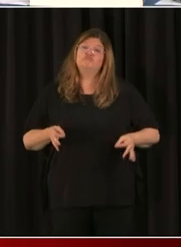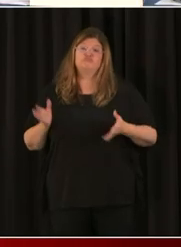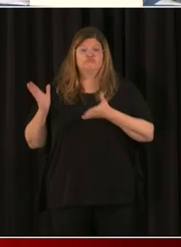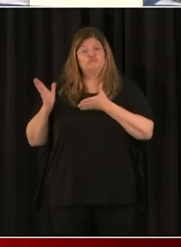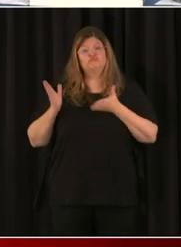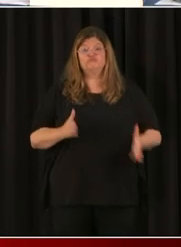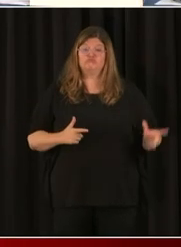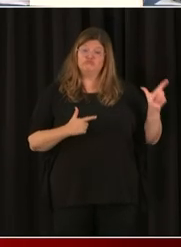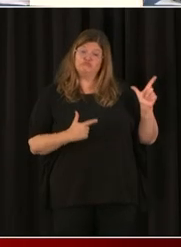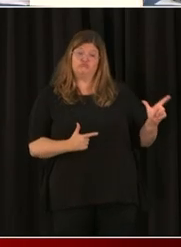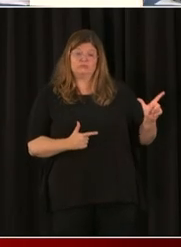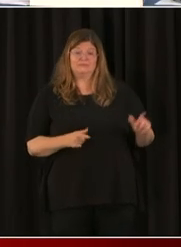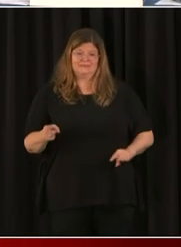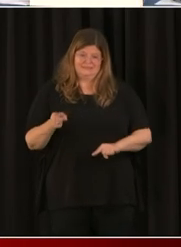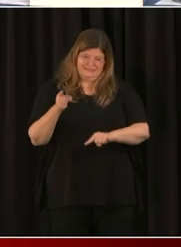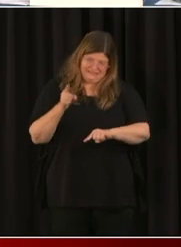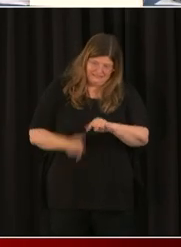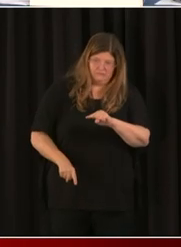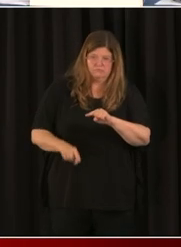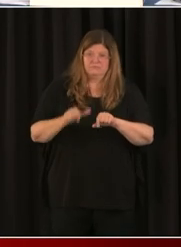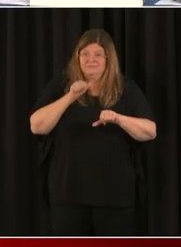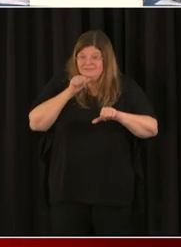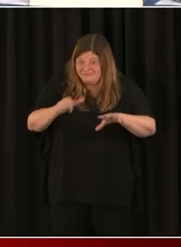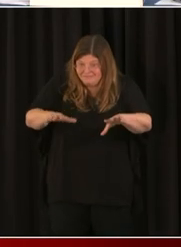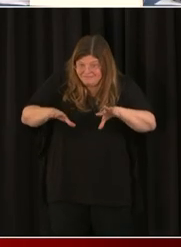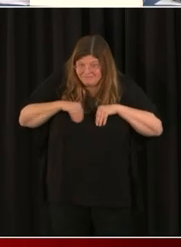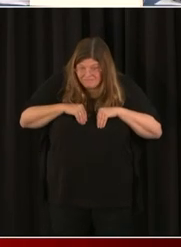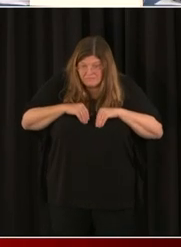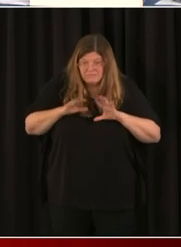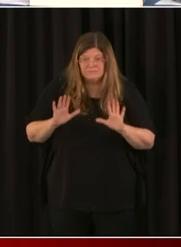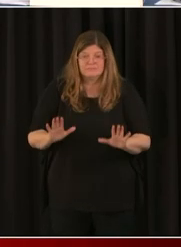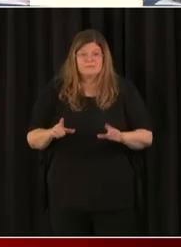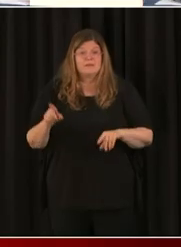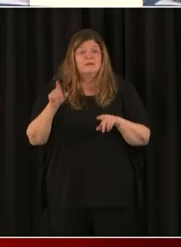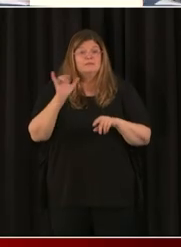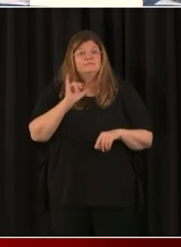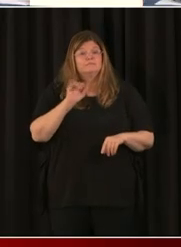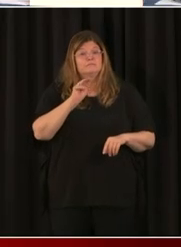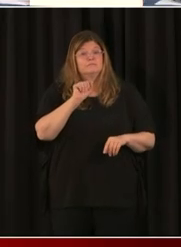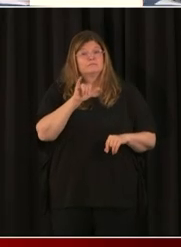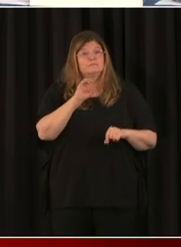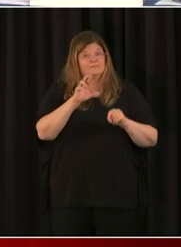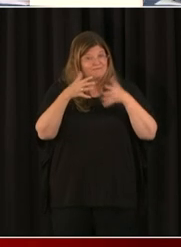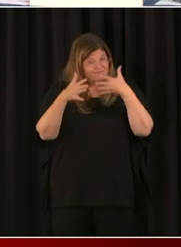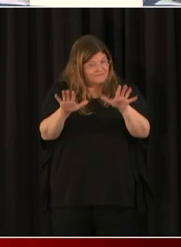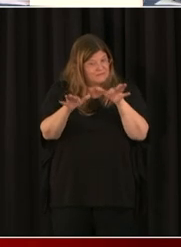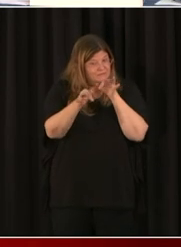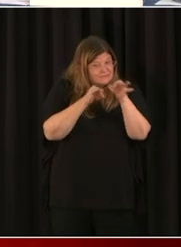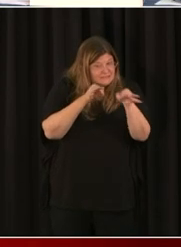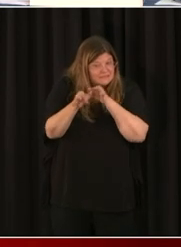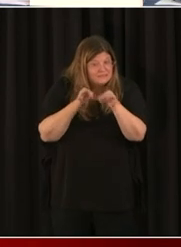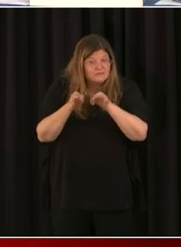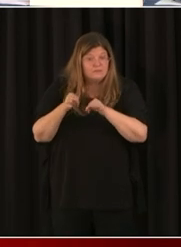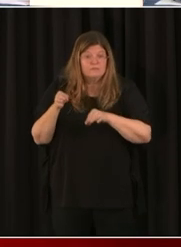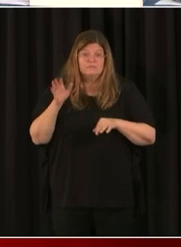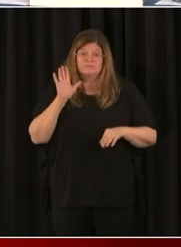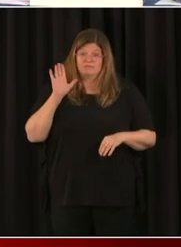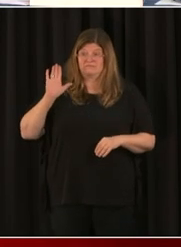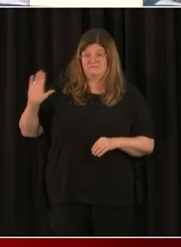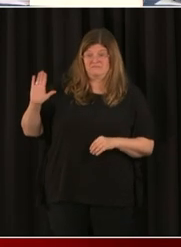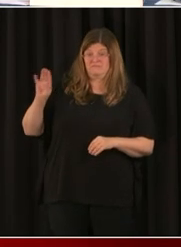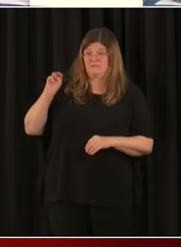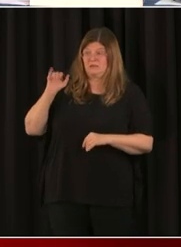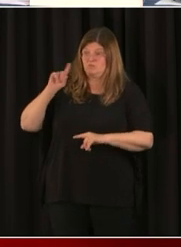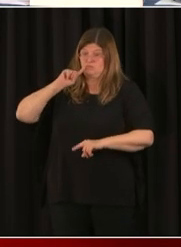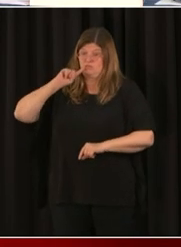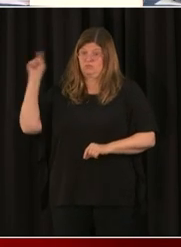that's just will not be tolerated. In addition to what the mayor has already said, under the mayor's direction, we